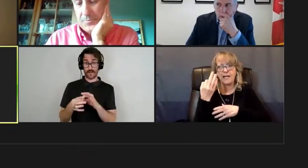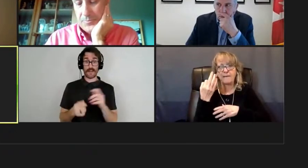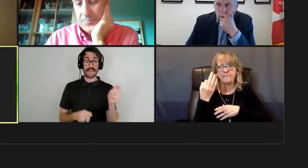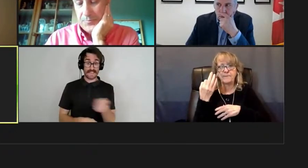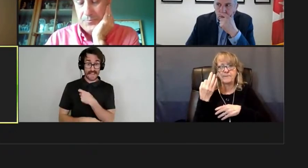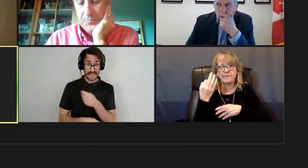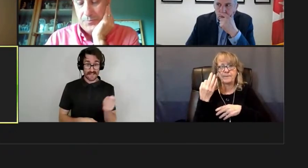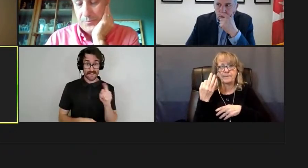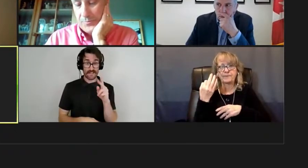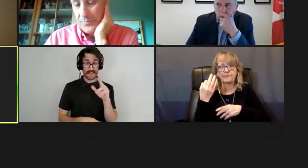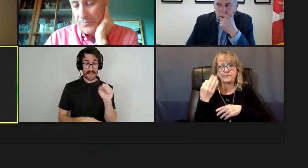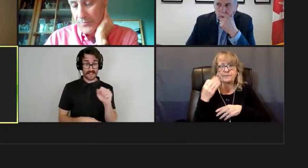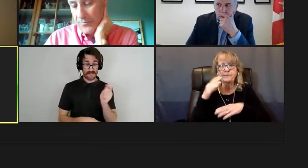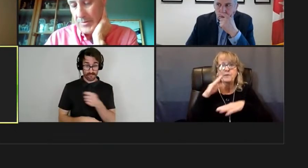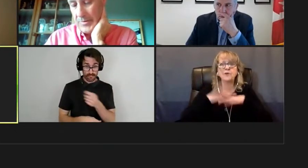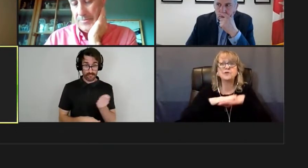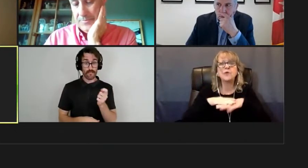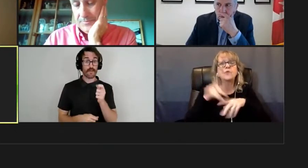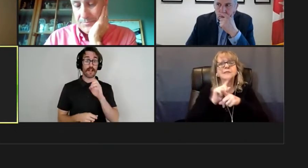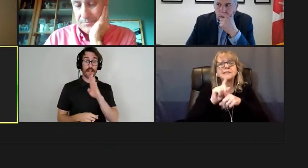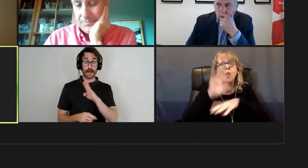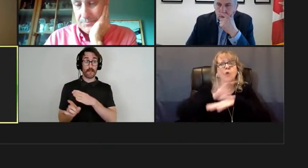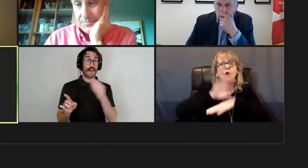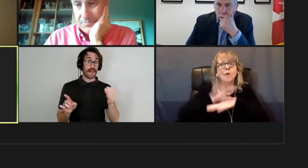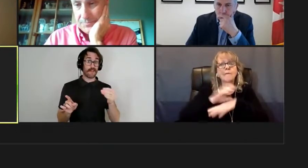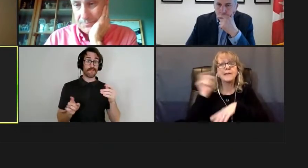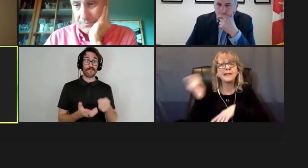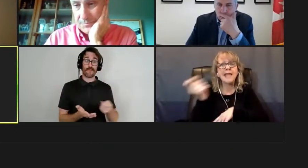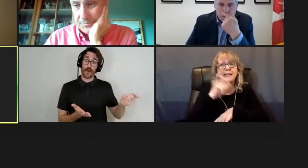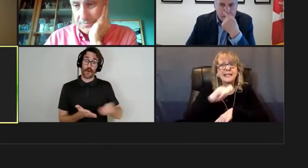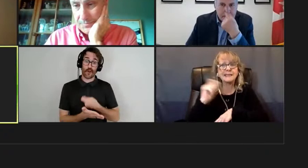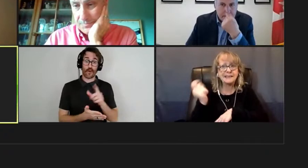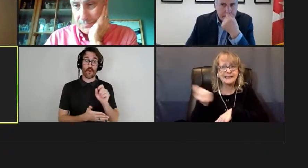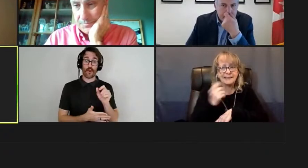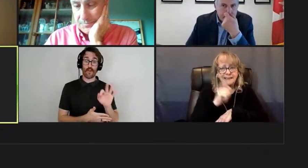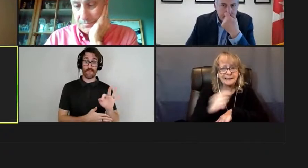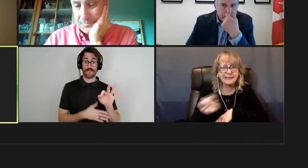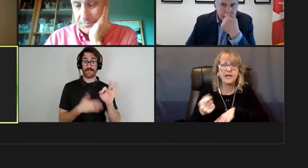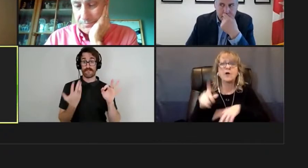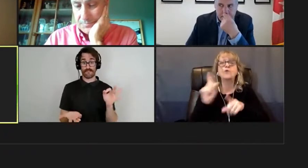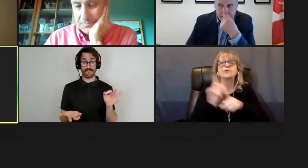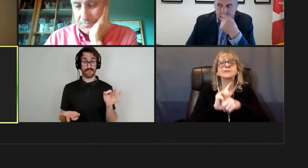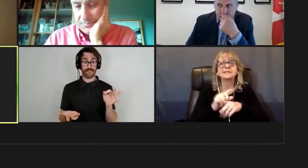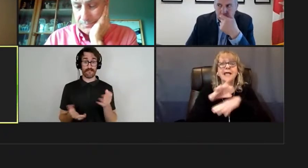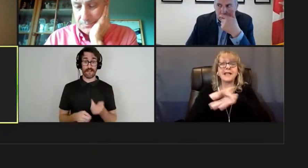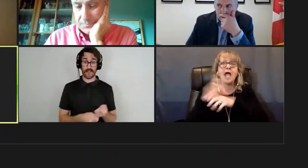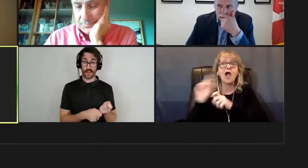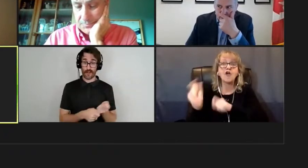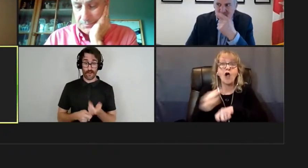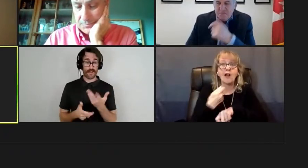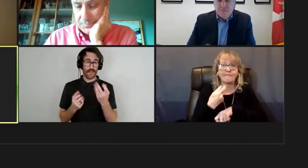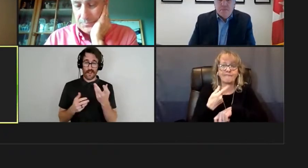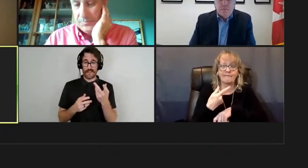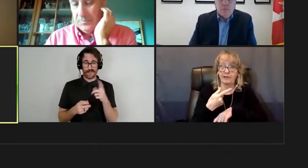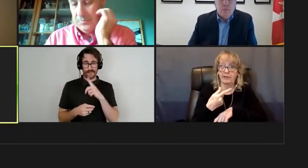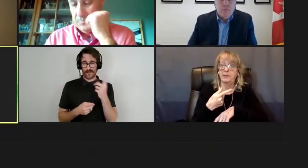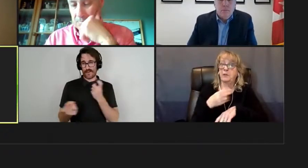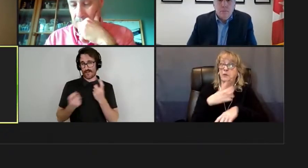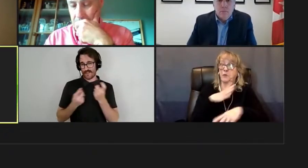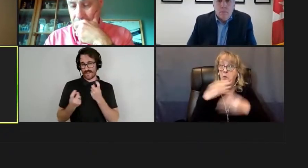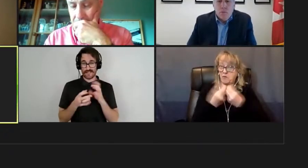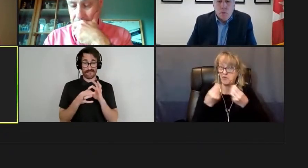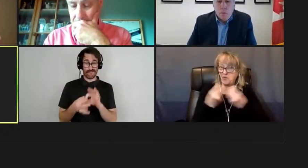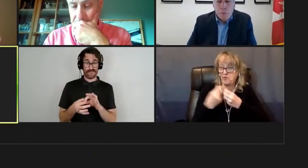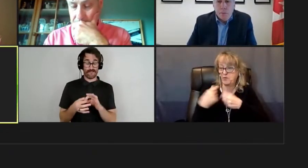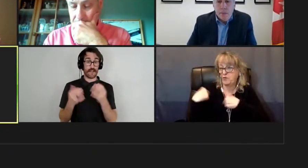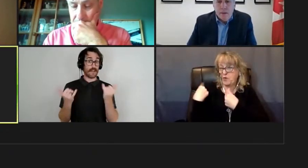clubs as well as golf. A lot of golf questions in the last week. And I can